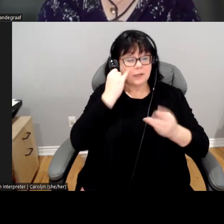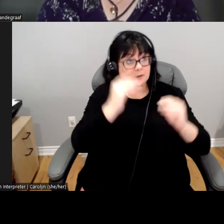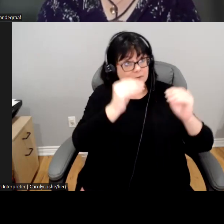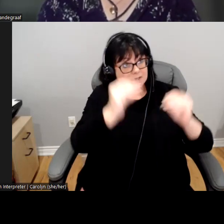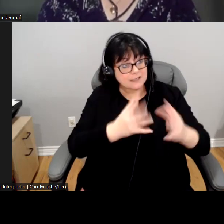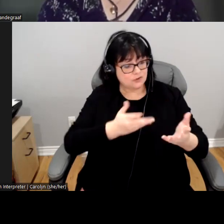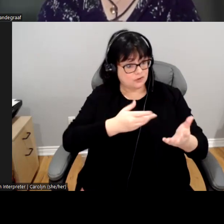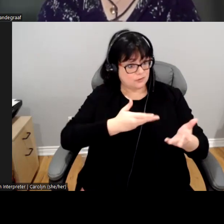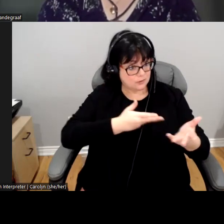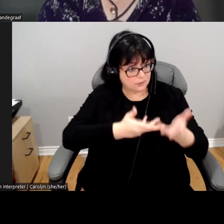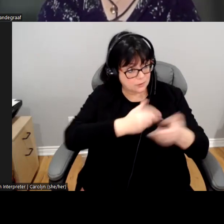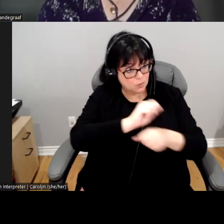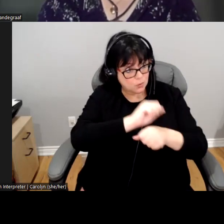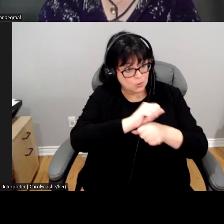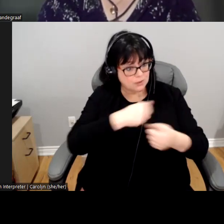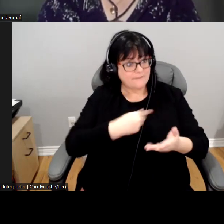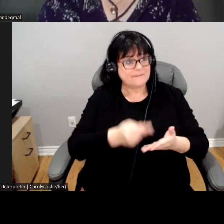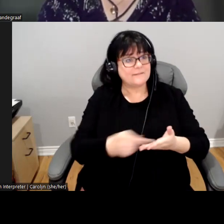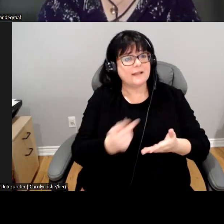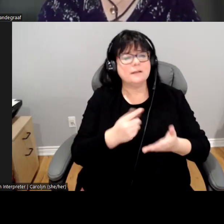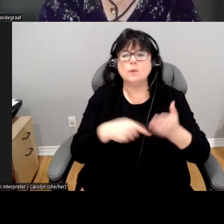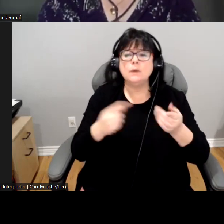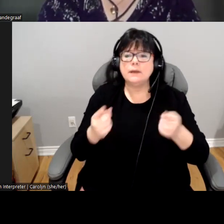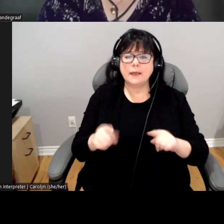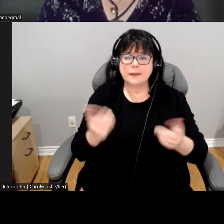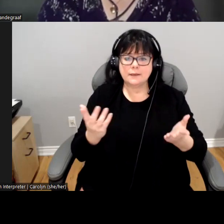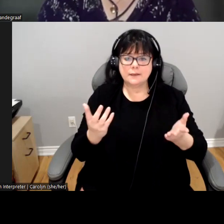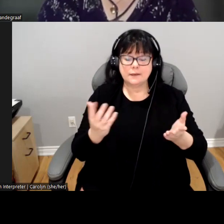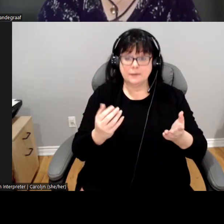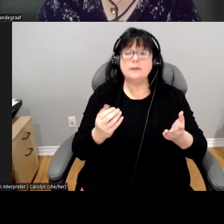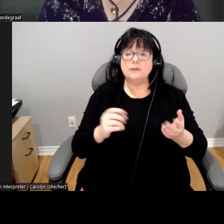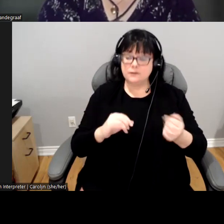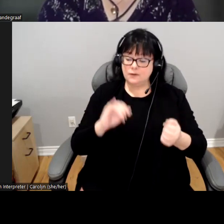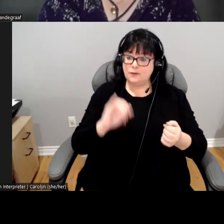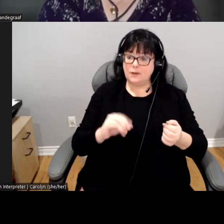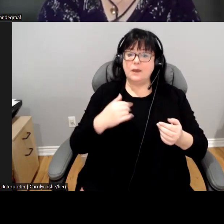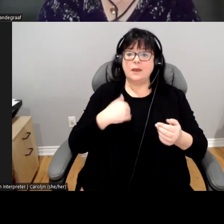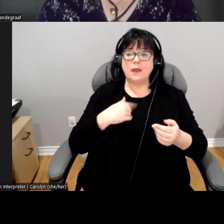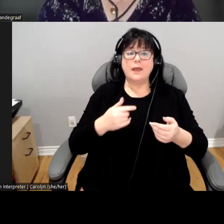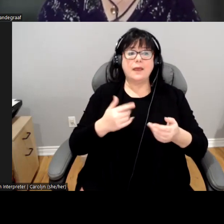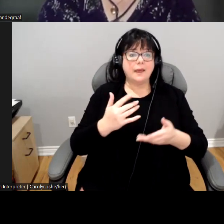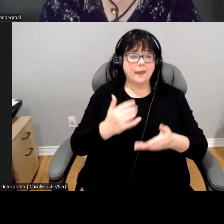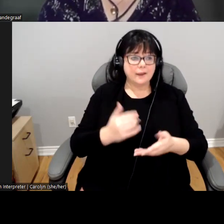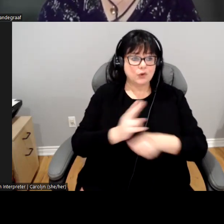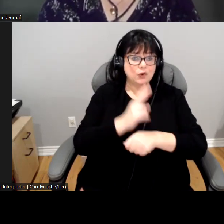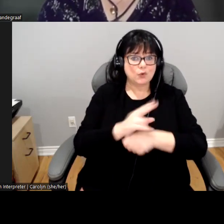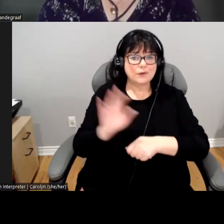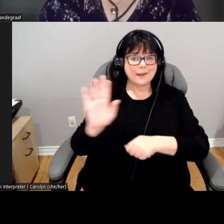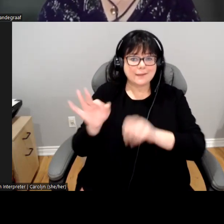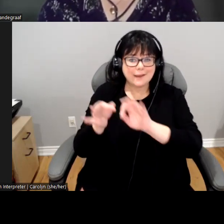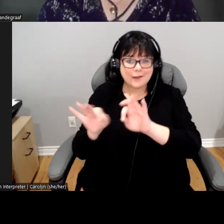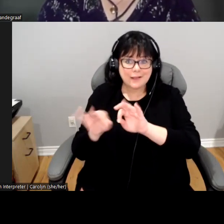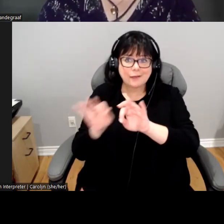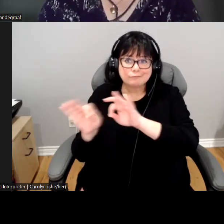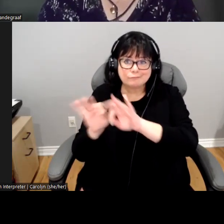I was able to speak that language with both sides and how it fit the issue, things went a little bit